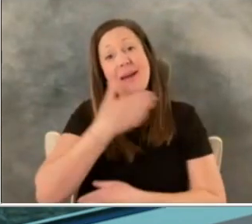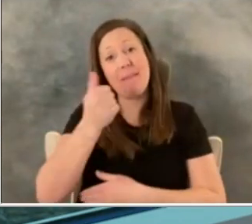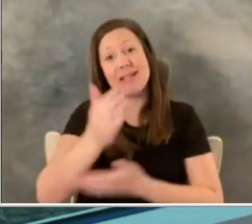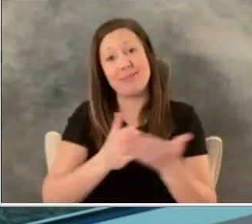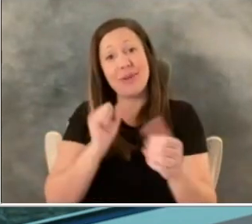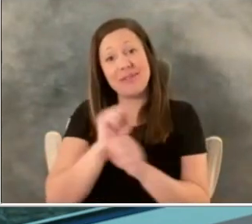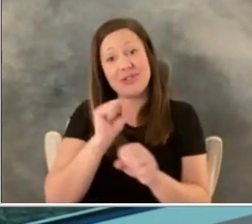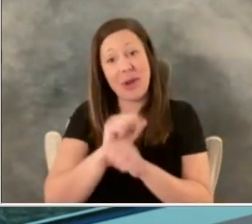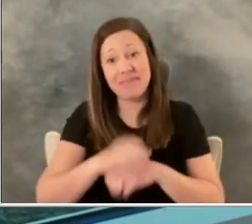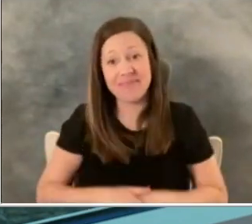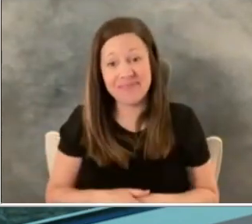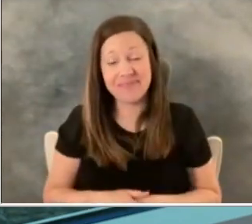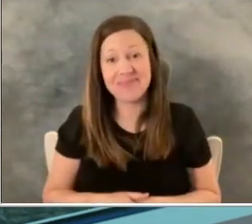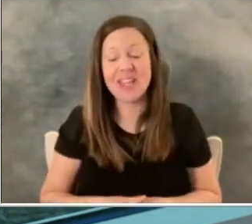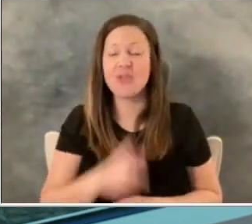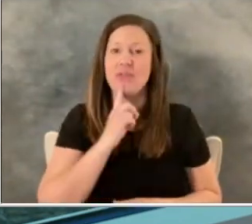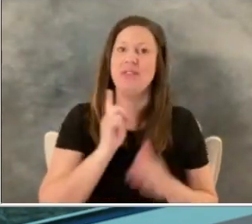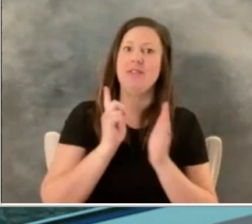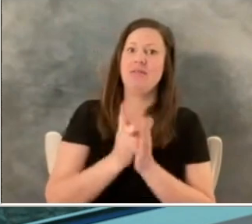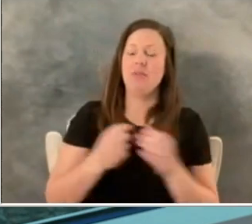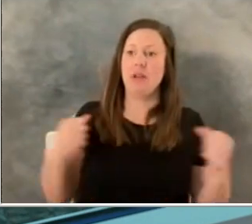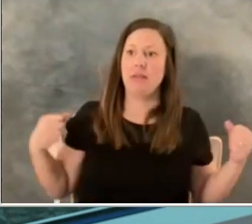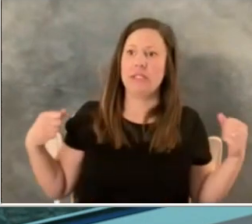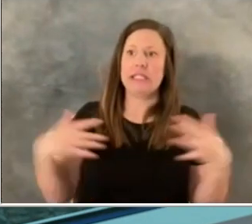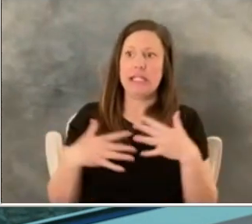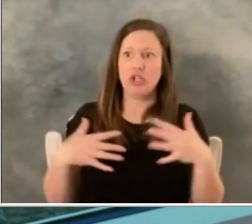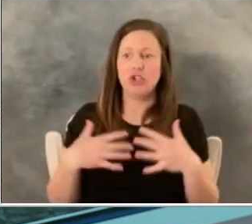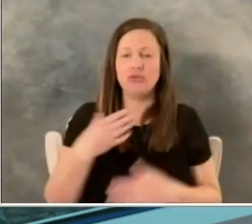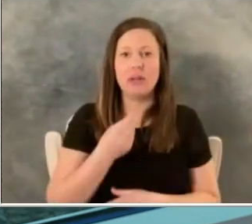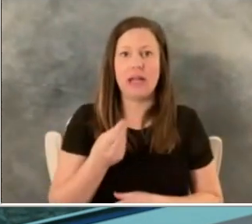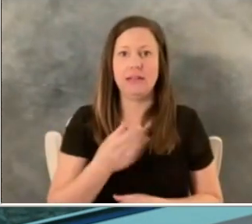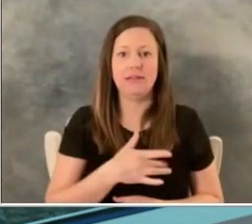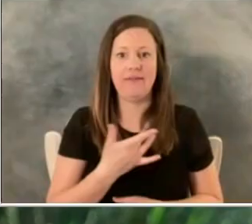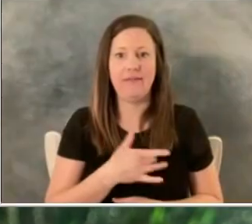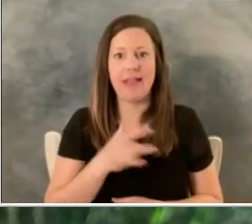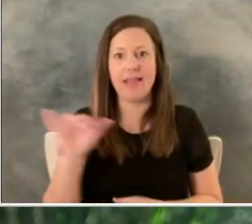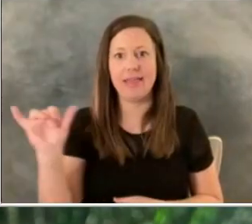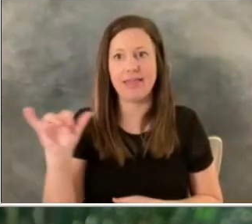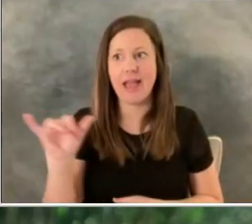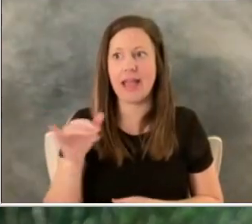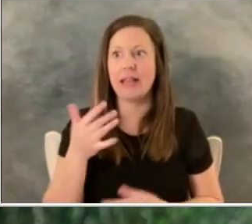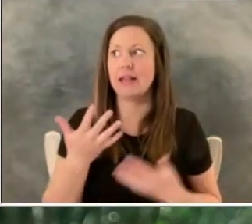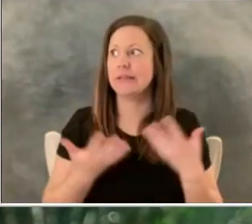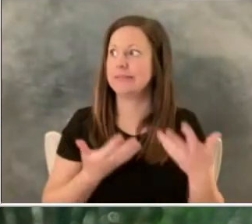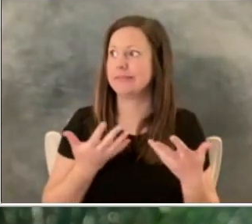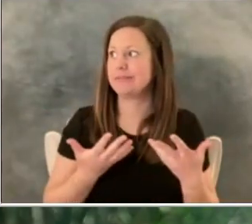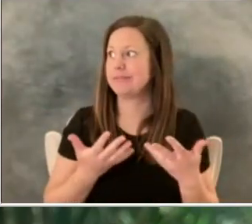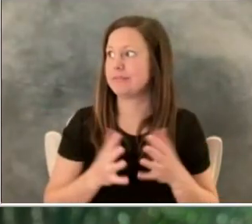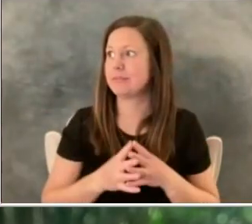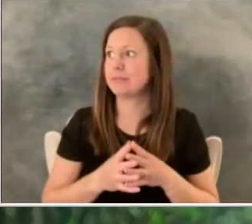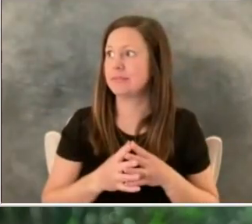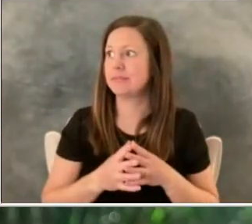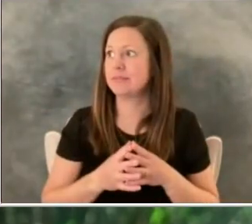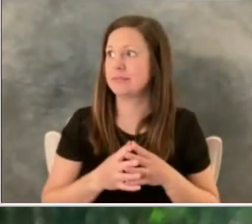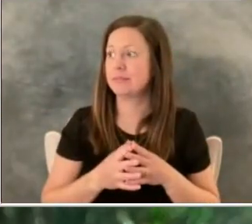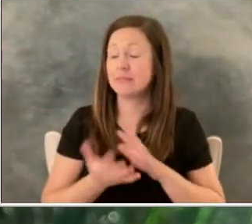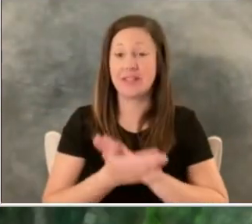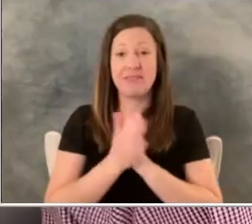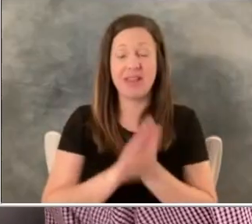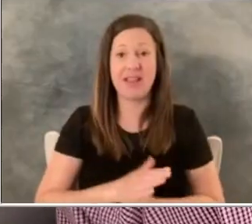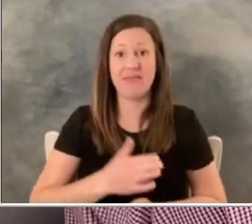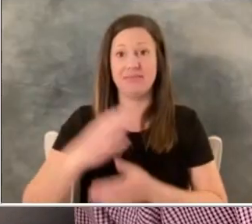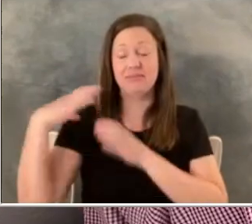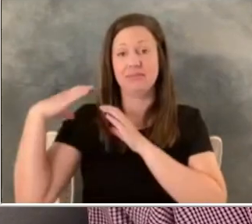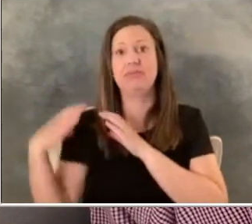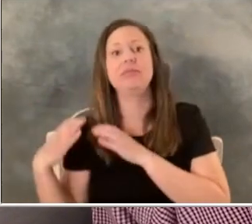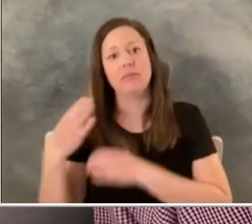moment of terror, and feeling as though, this is my responsibility, right, to figure out